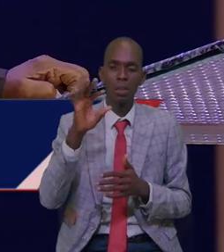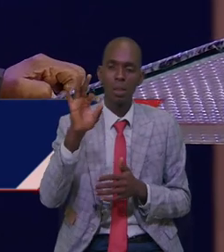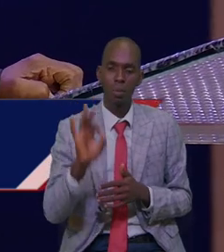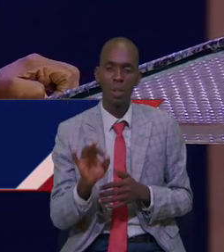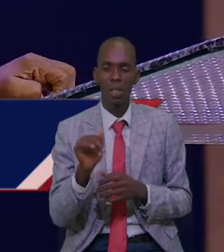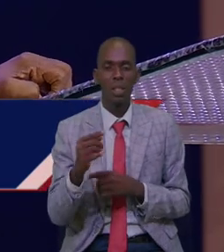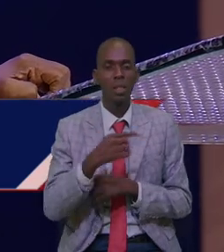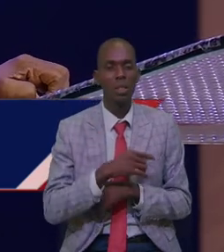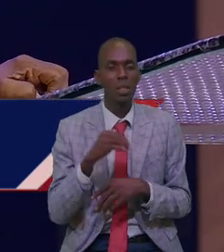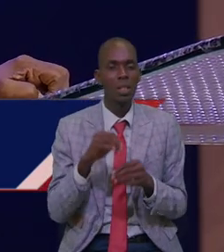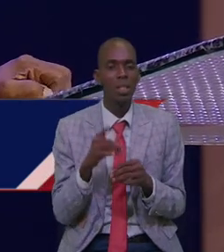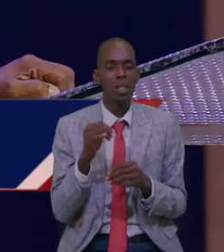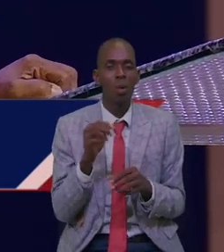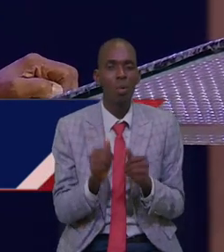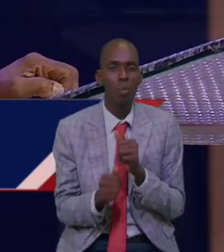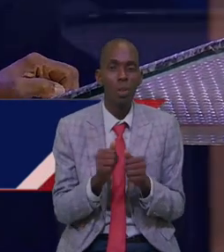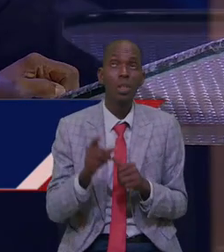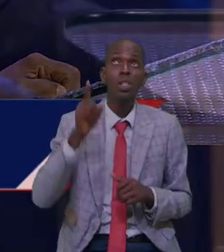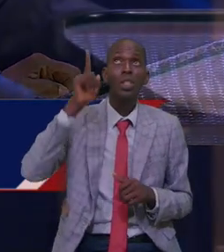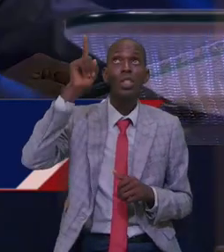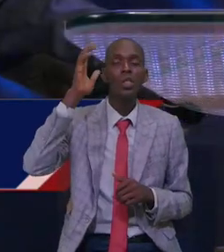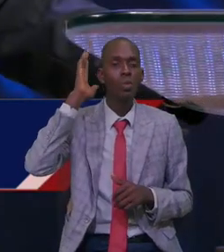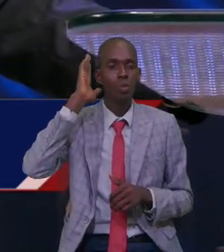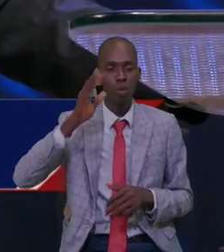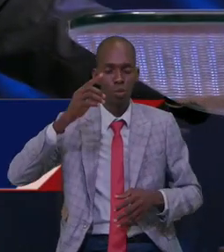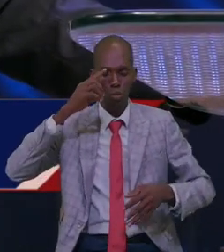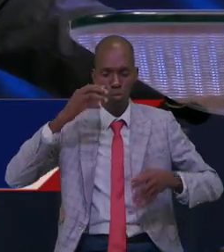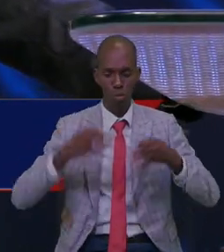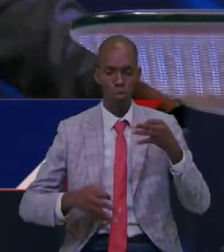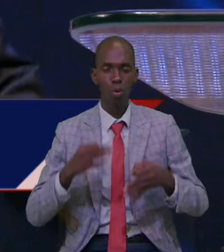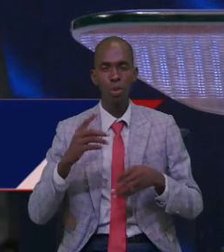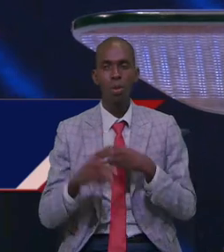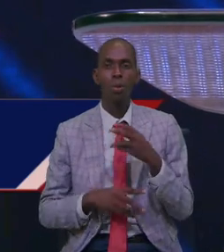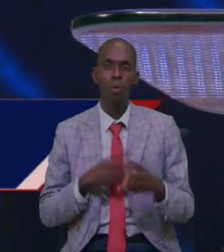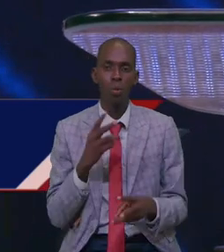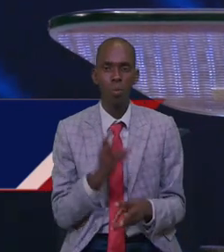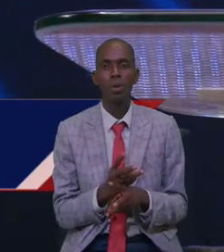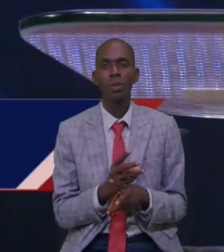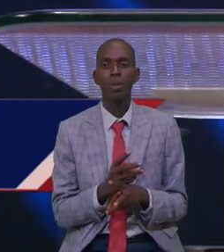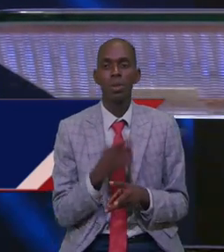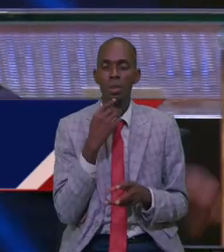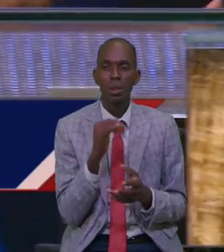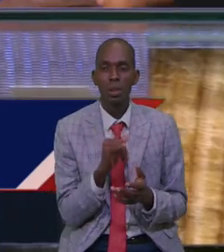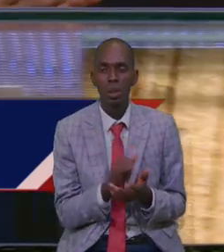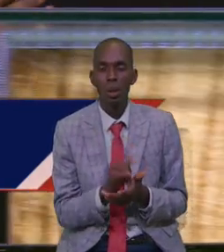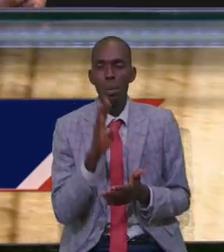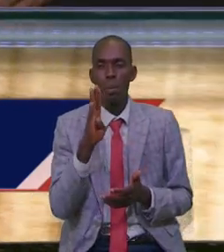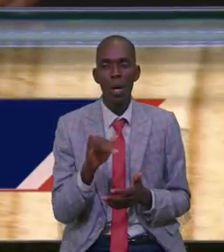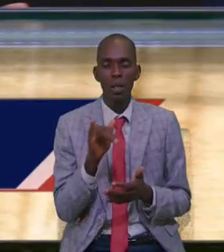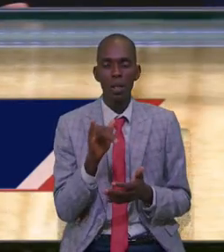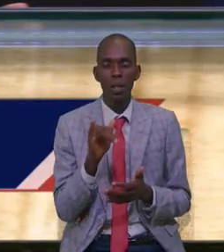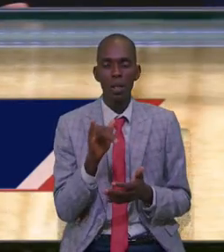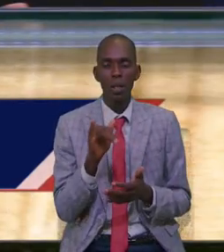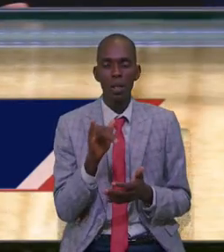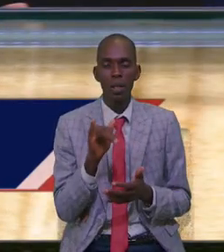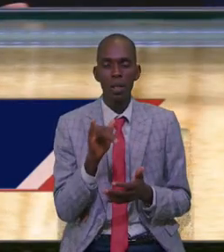in the which he will judge the world in righteousness by that man